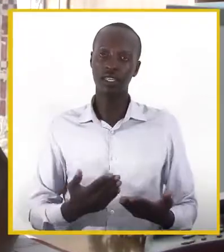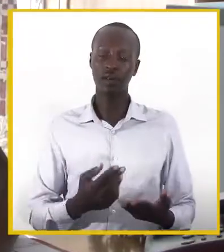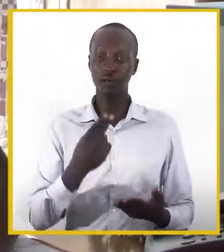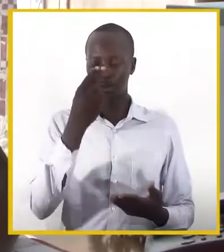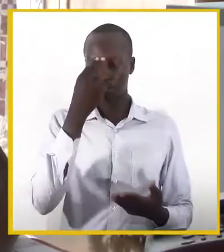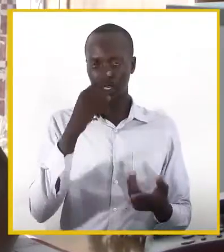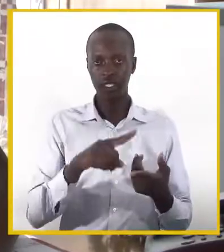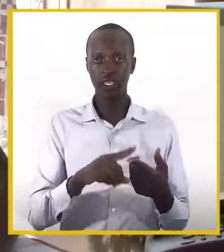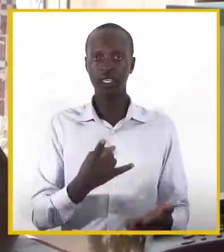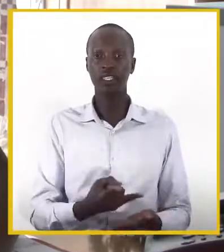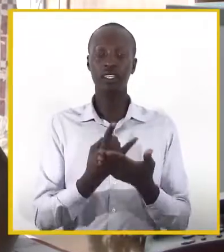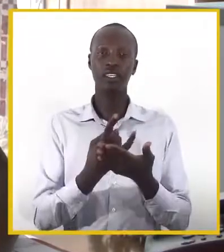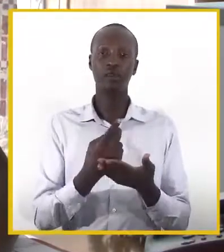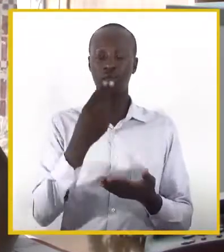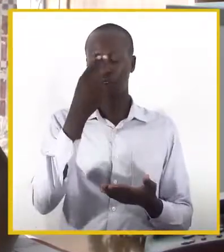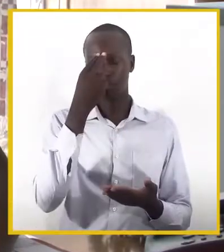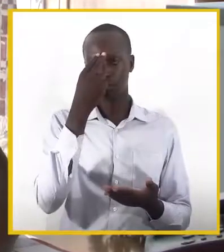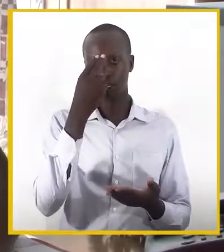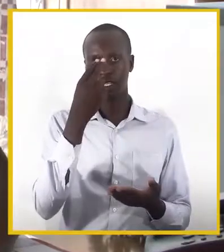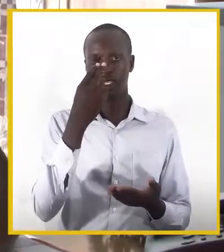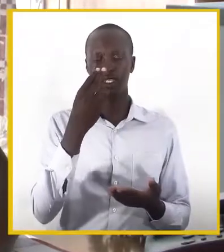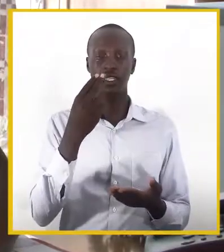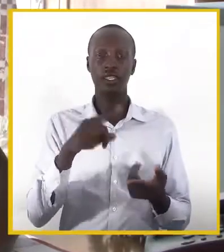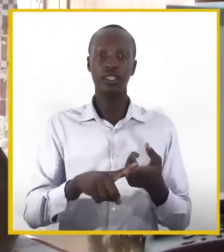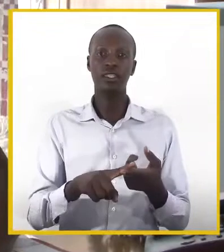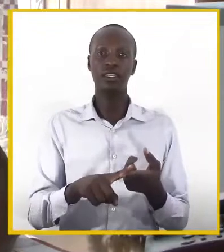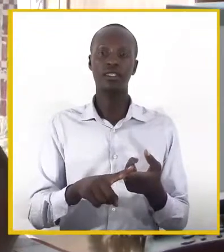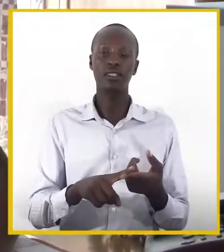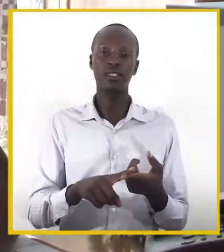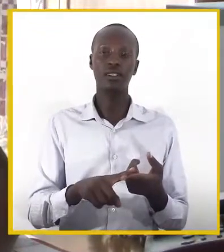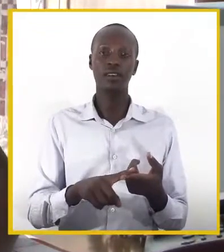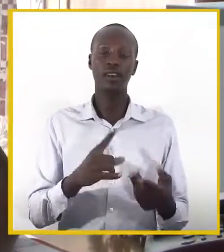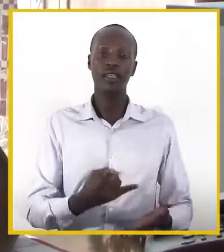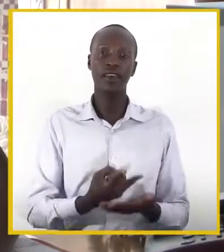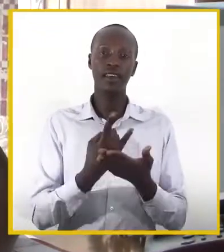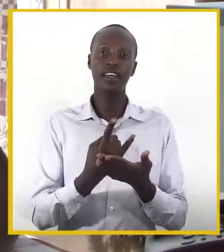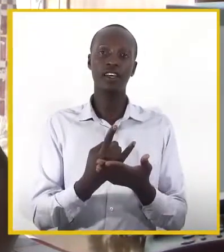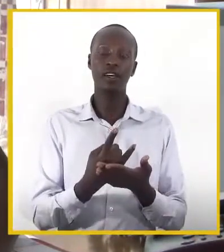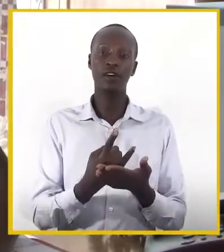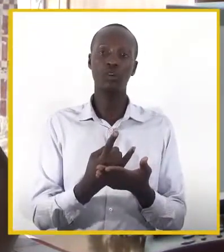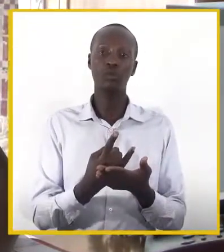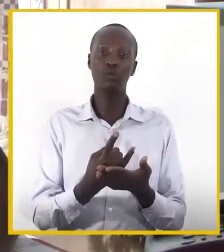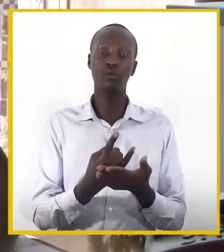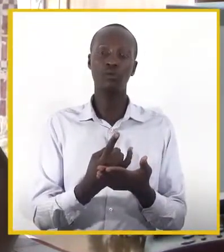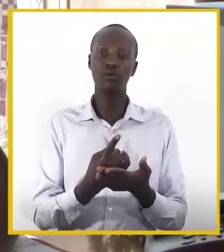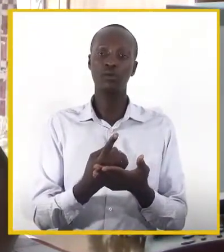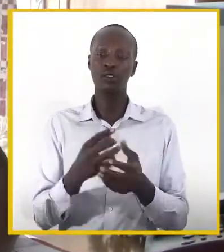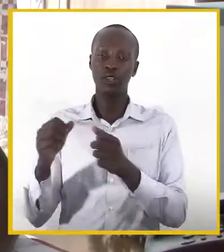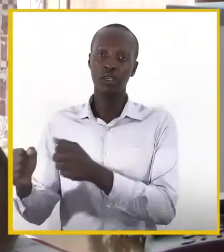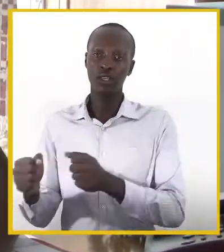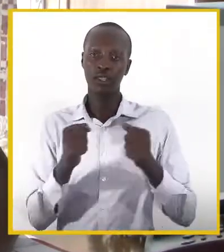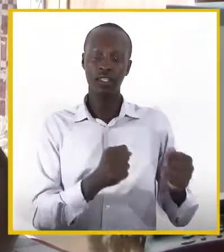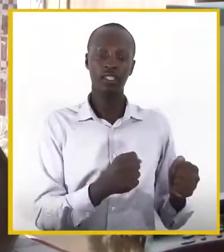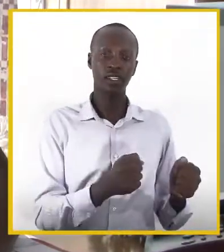police through our Bulawayo Central police stations, where we expect that perhaps we will take them to the